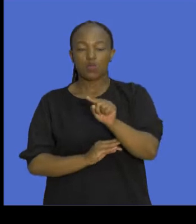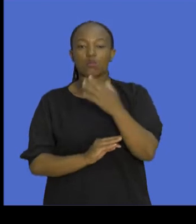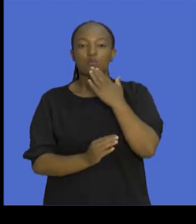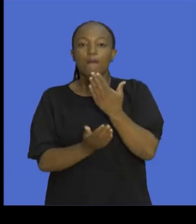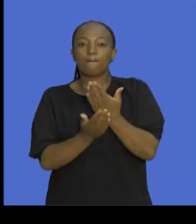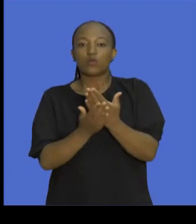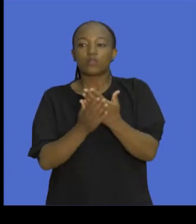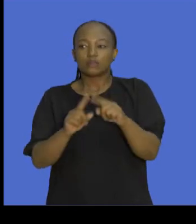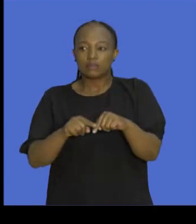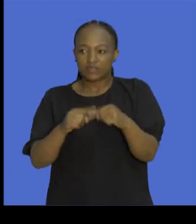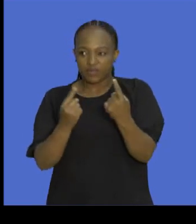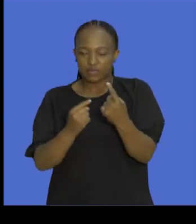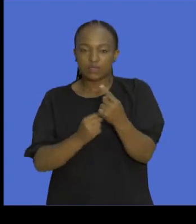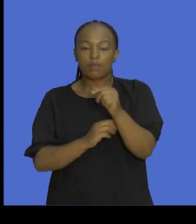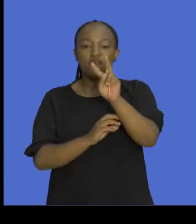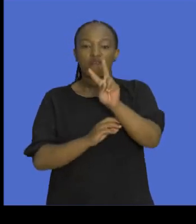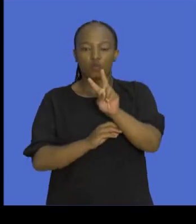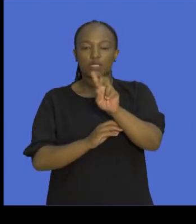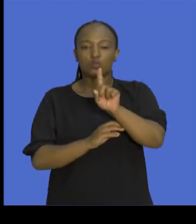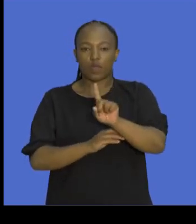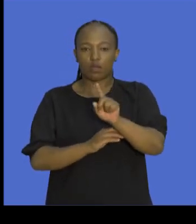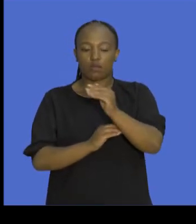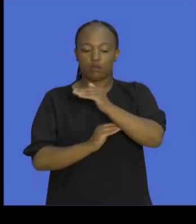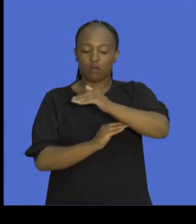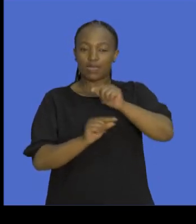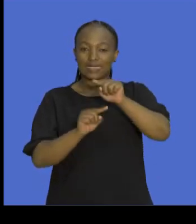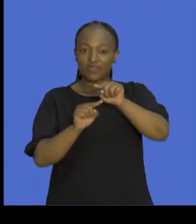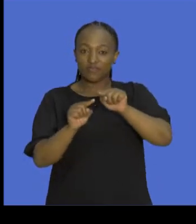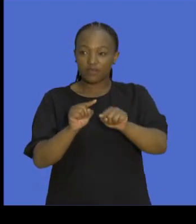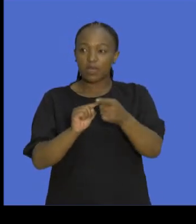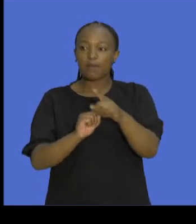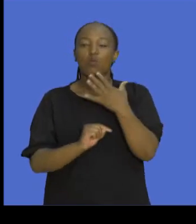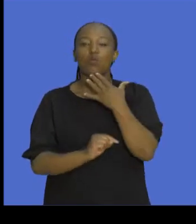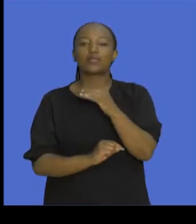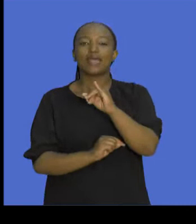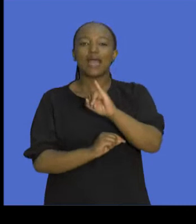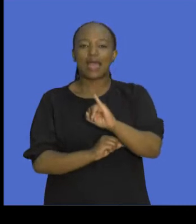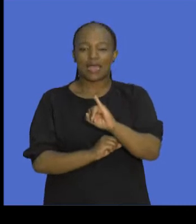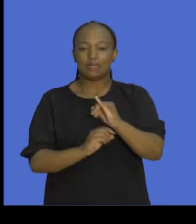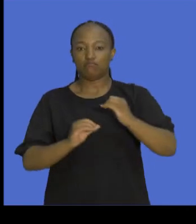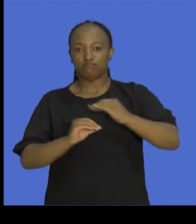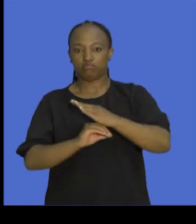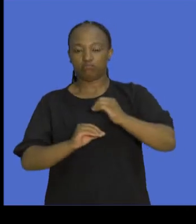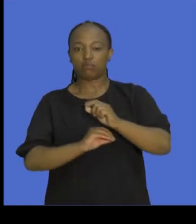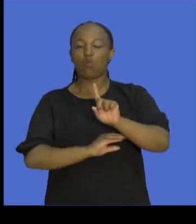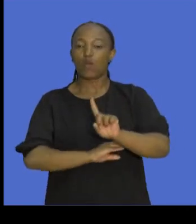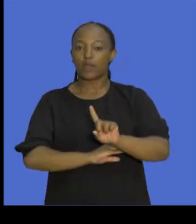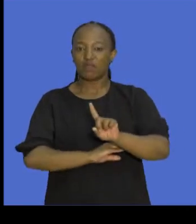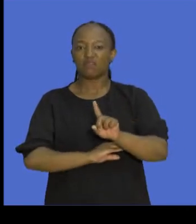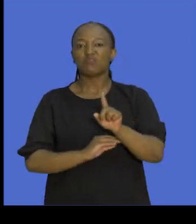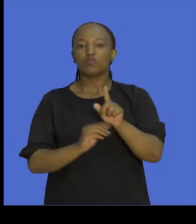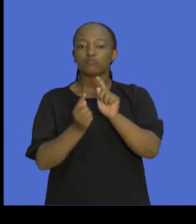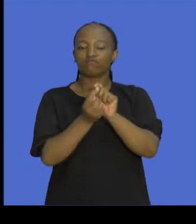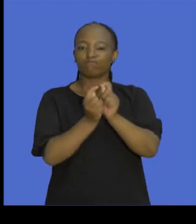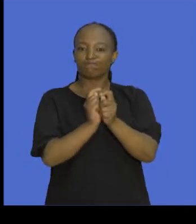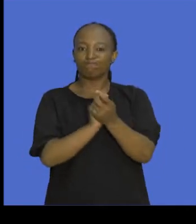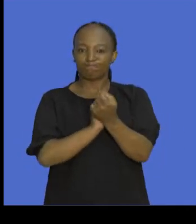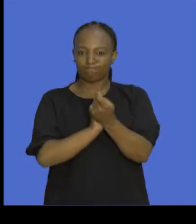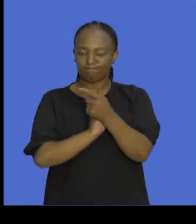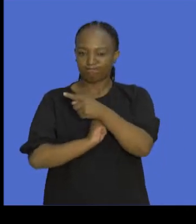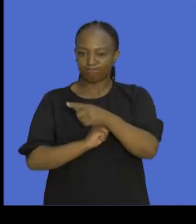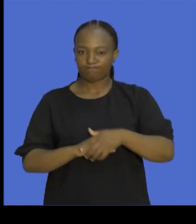to potential difference across R1 divided by the current that goes through R1. So it's just the notation there that you need to